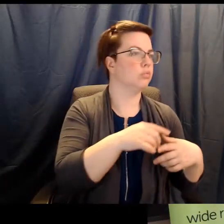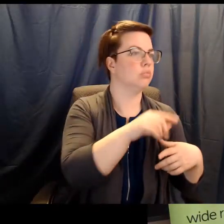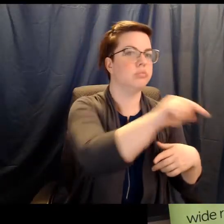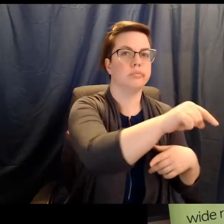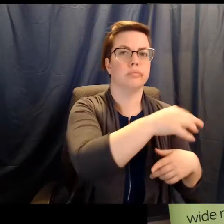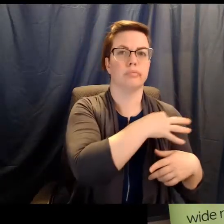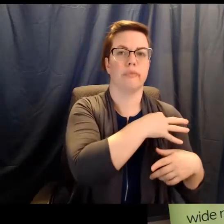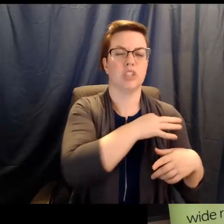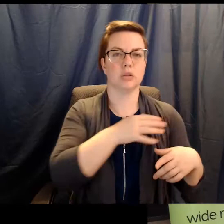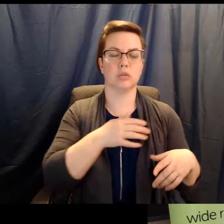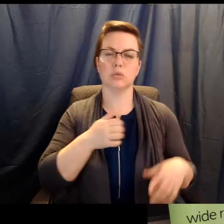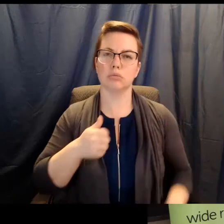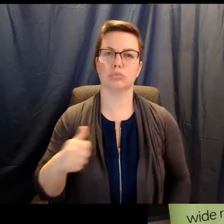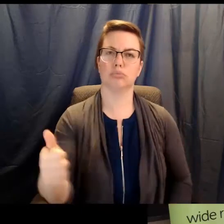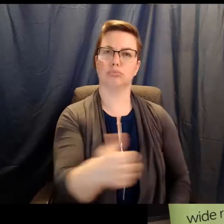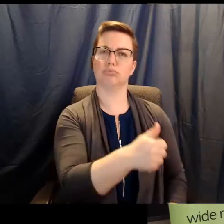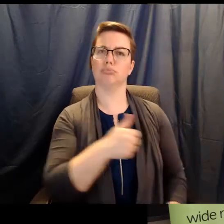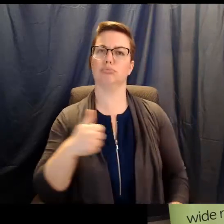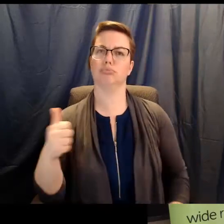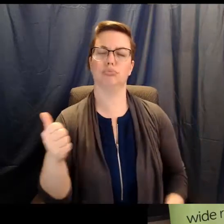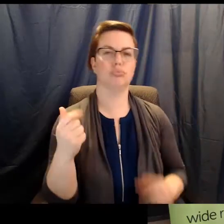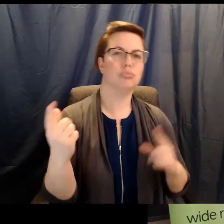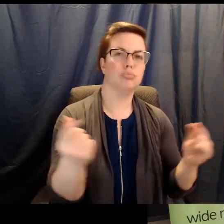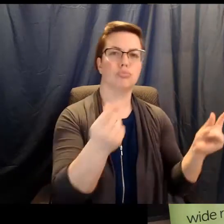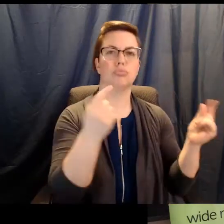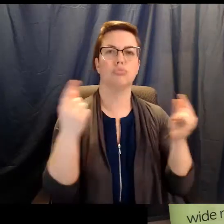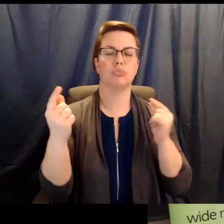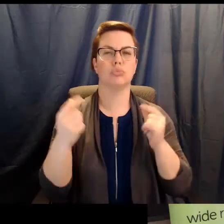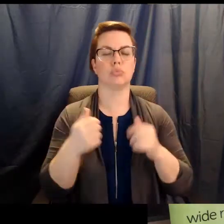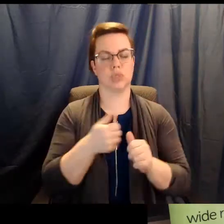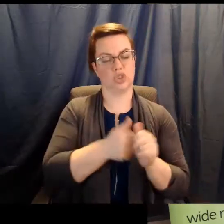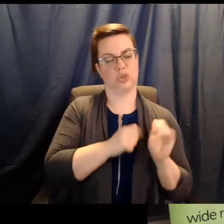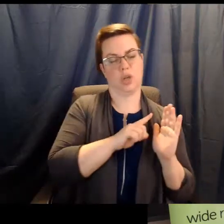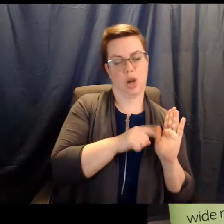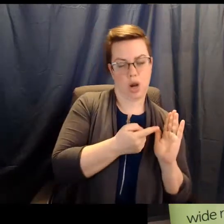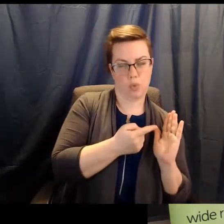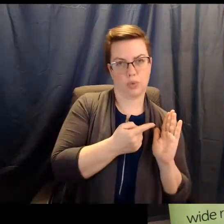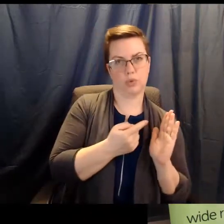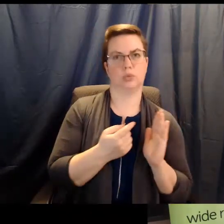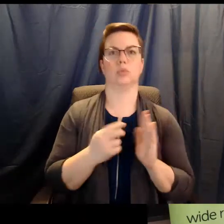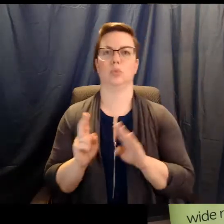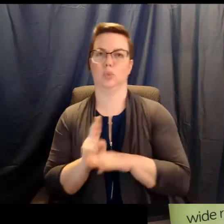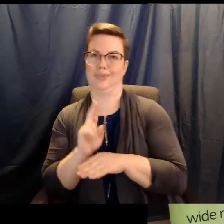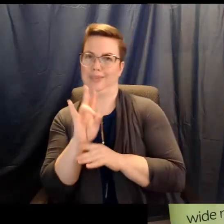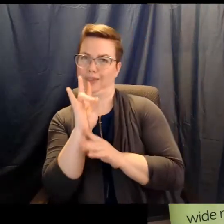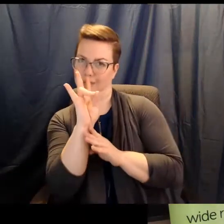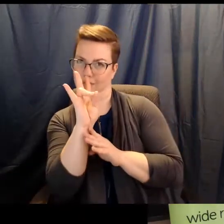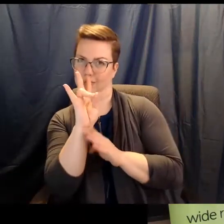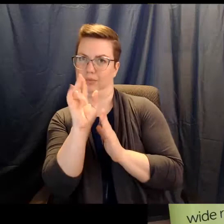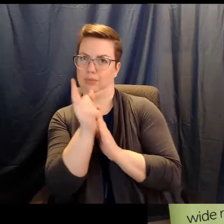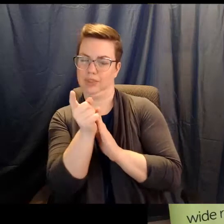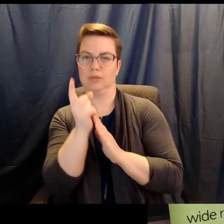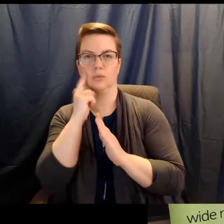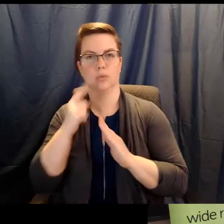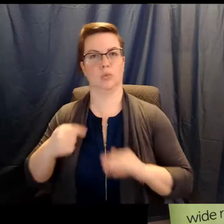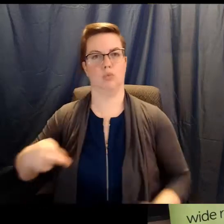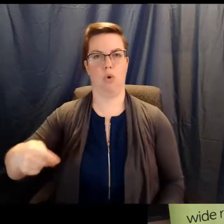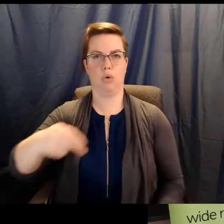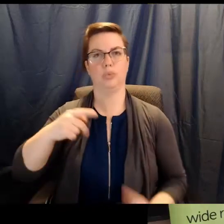Plan your day so you have to get up and go places 7 minutes of every hour. Now that you're at home, there's a lot